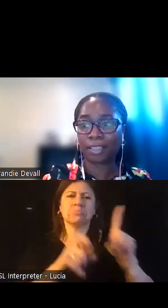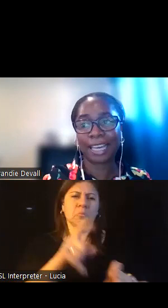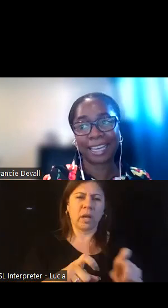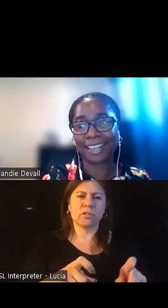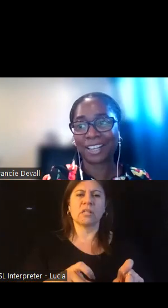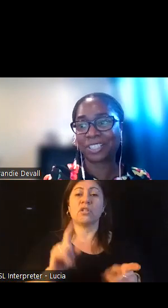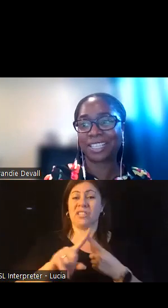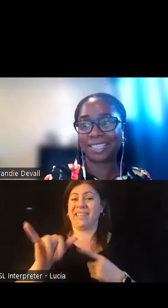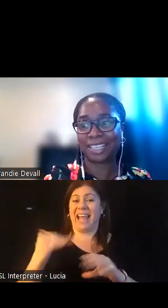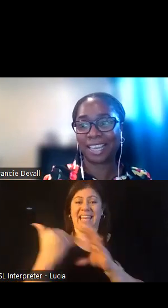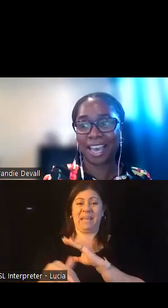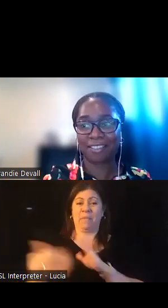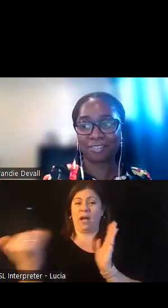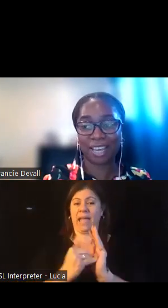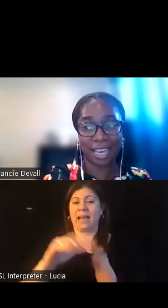email, again,